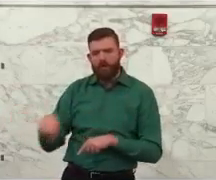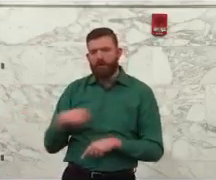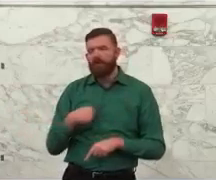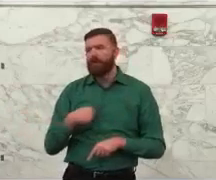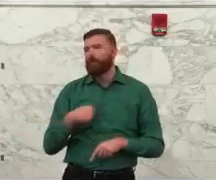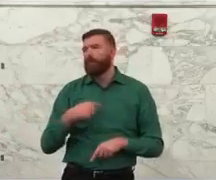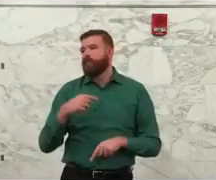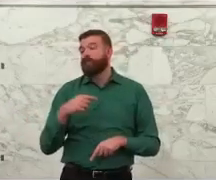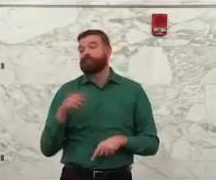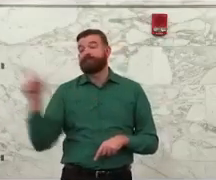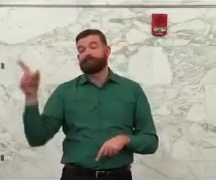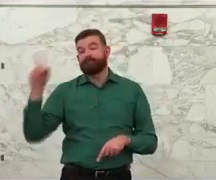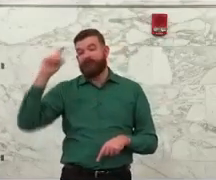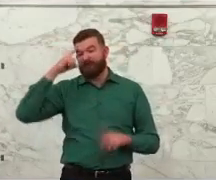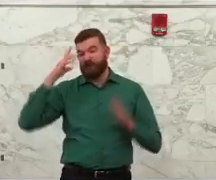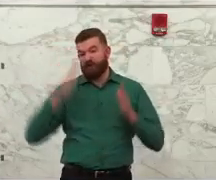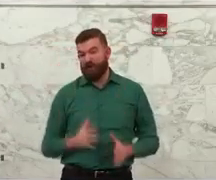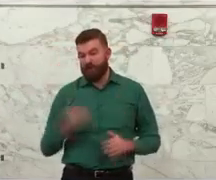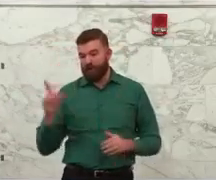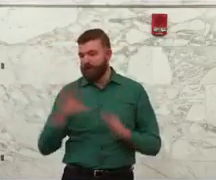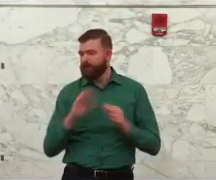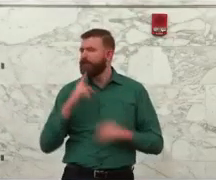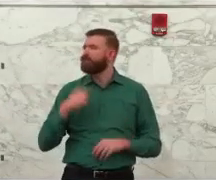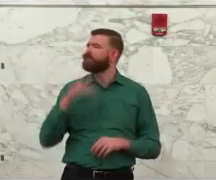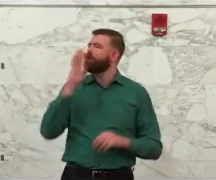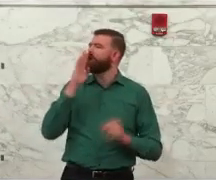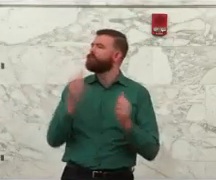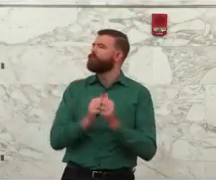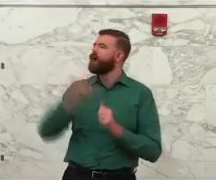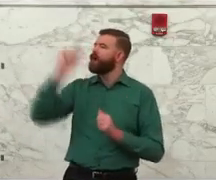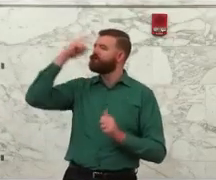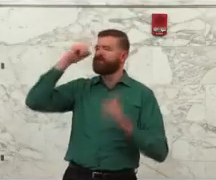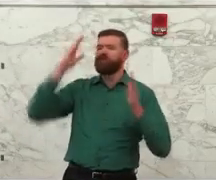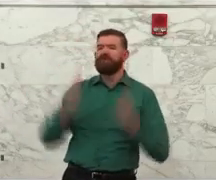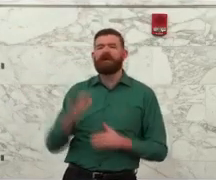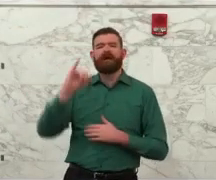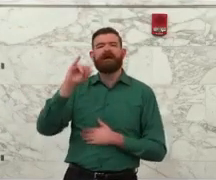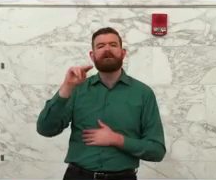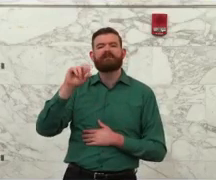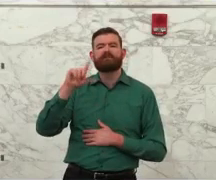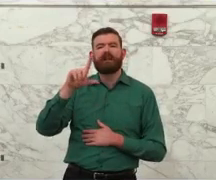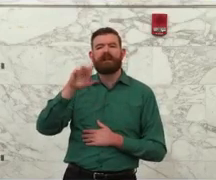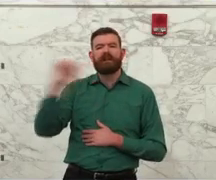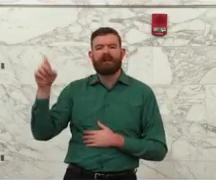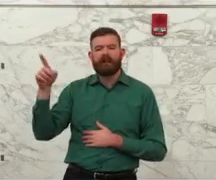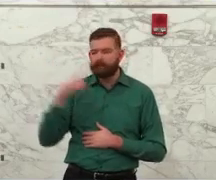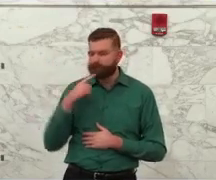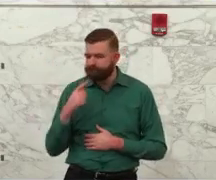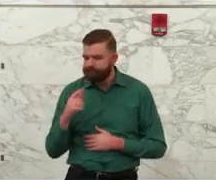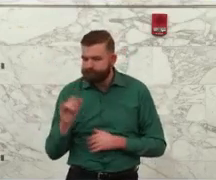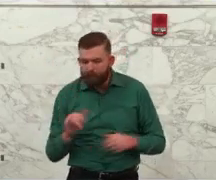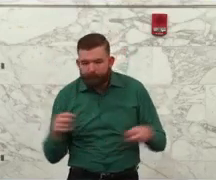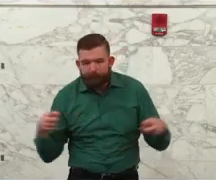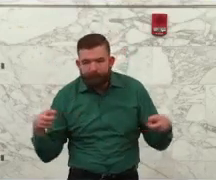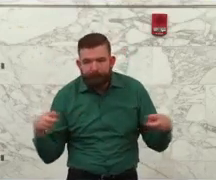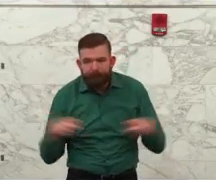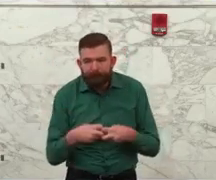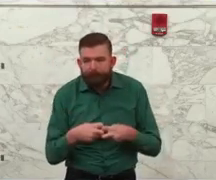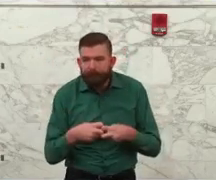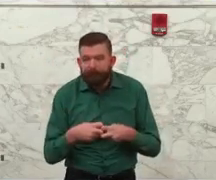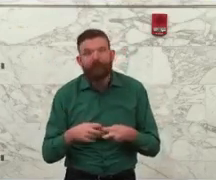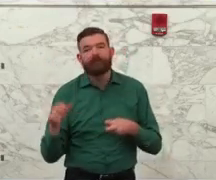in particular, it was this particular challenge that they faced, I think, before anybody in the state of Washington. So thank you for that. And I